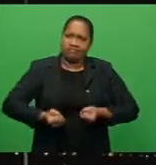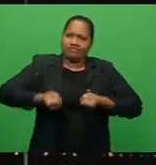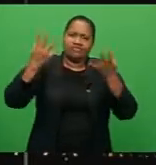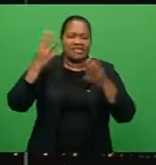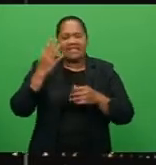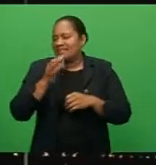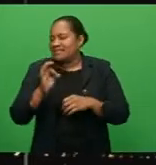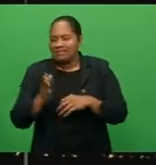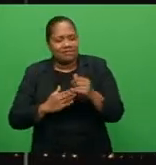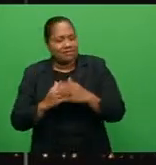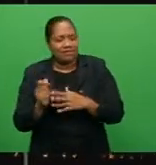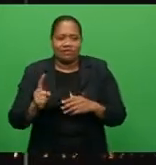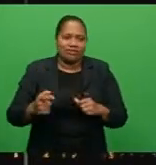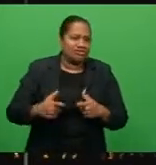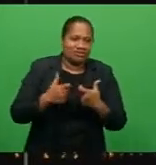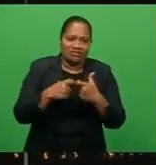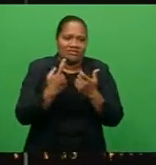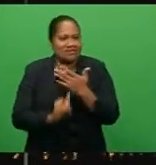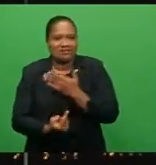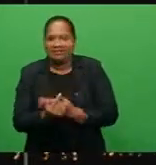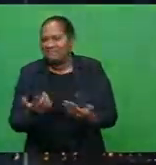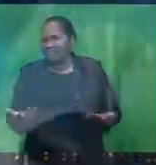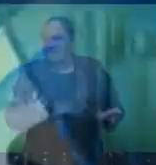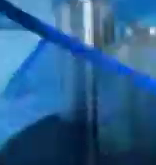Kritika Kumar with her success story.